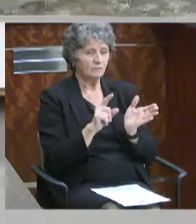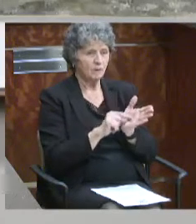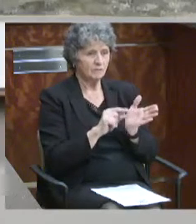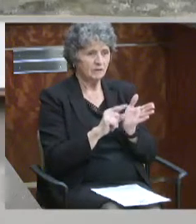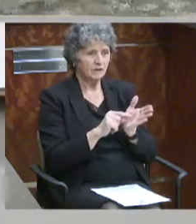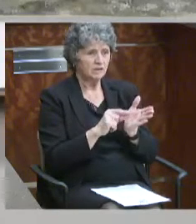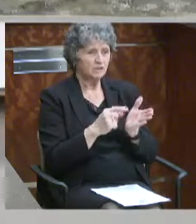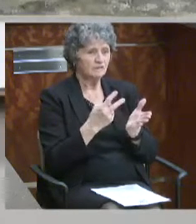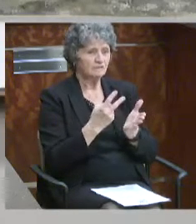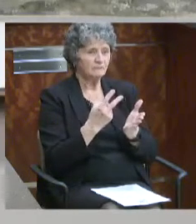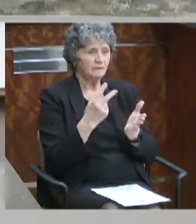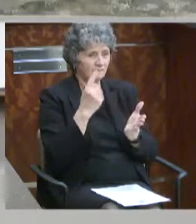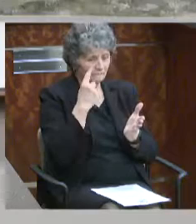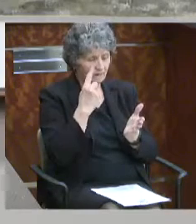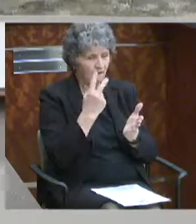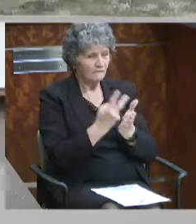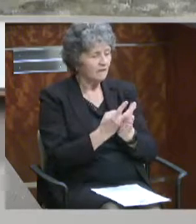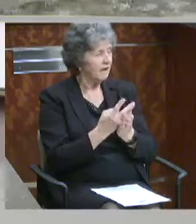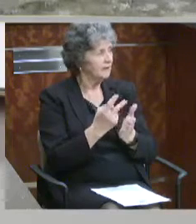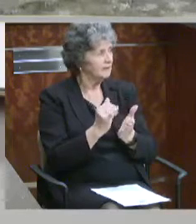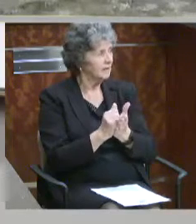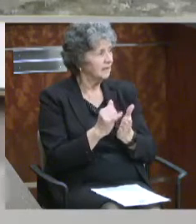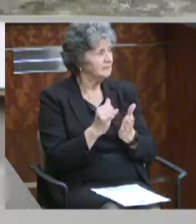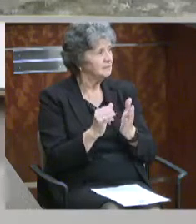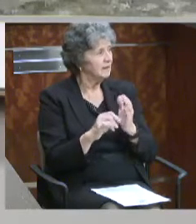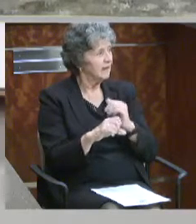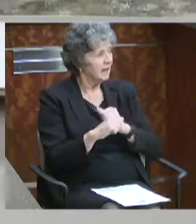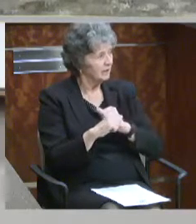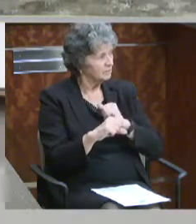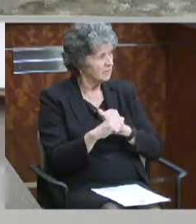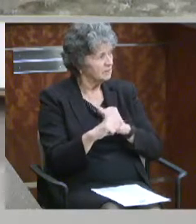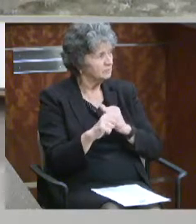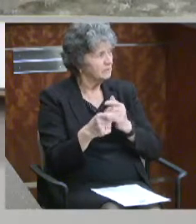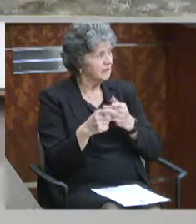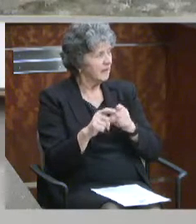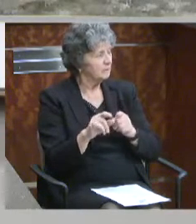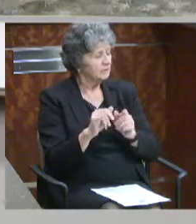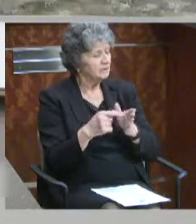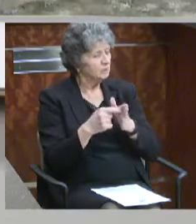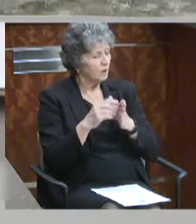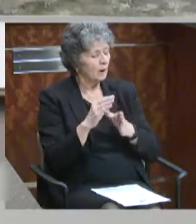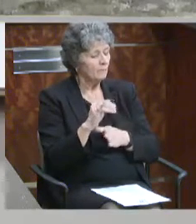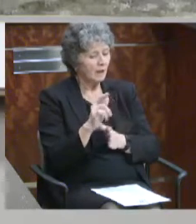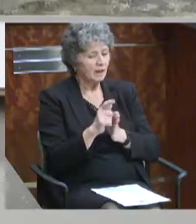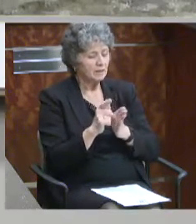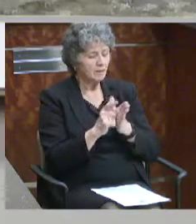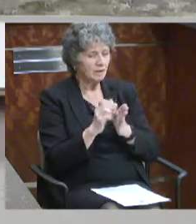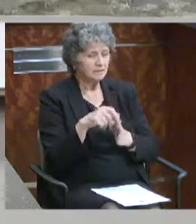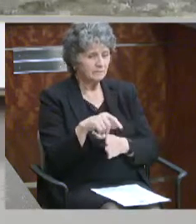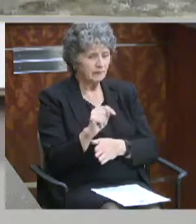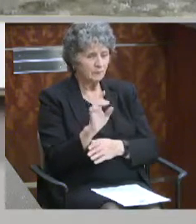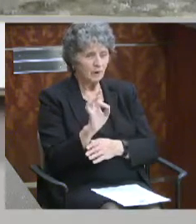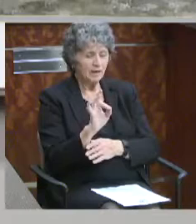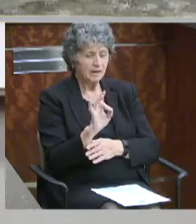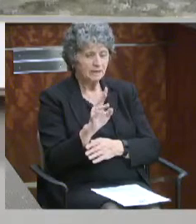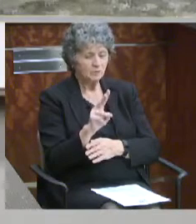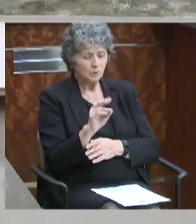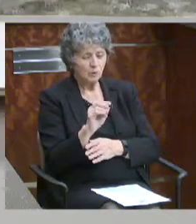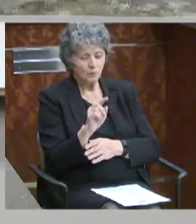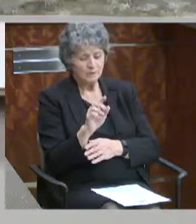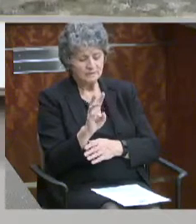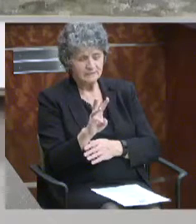verifying that this application in public hearing was advertised as required by law in the September 8, 2016